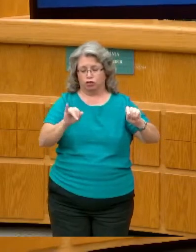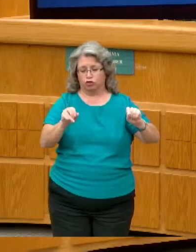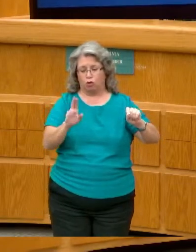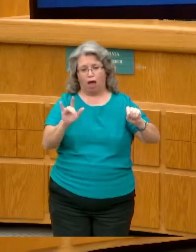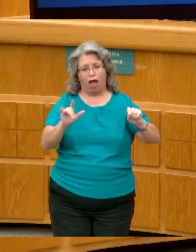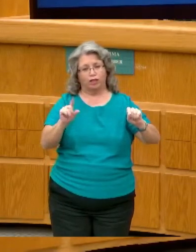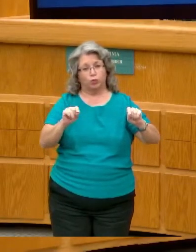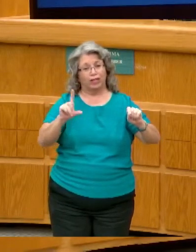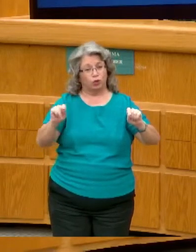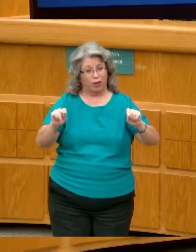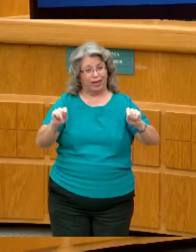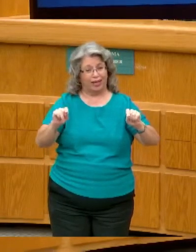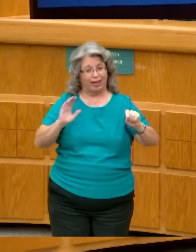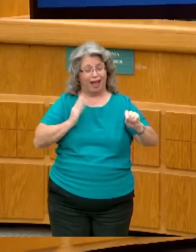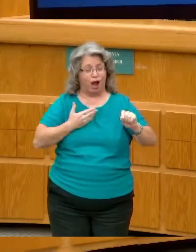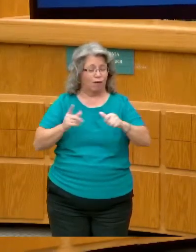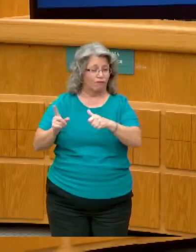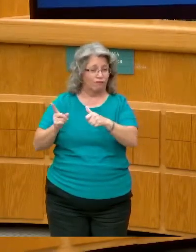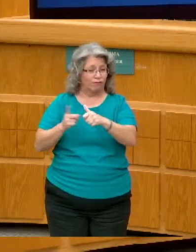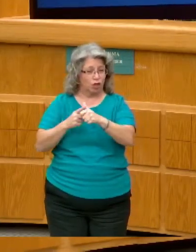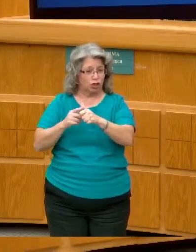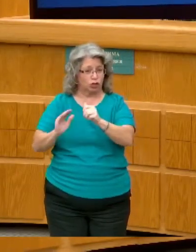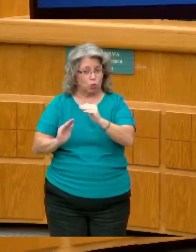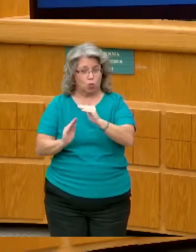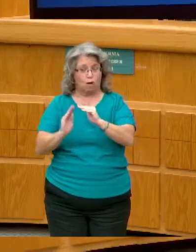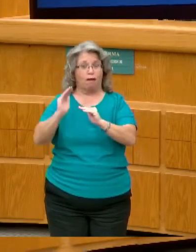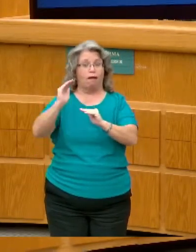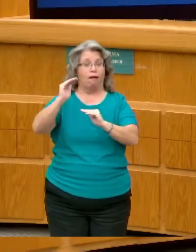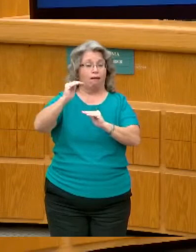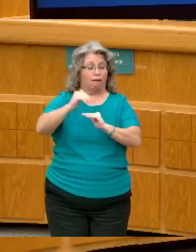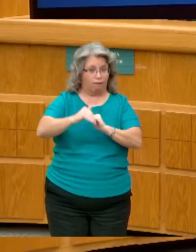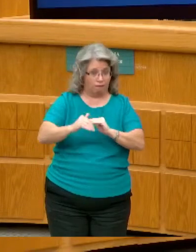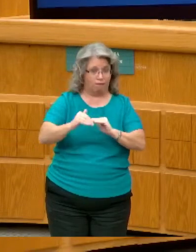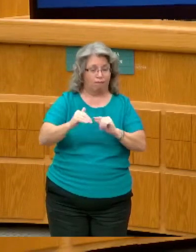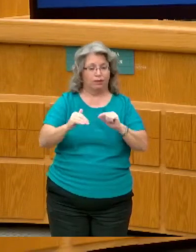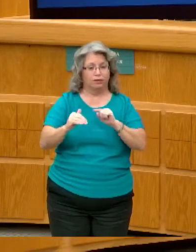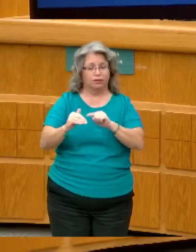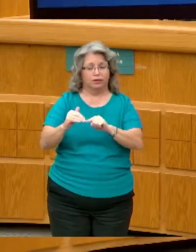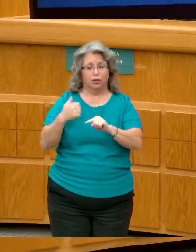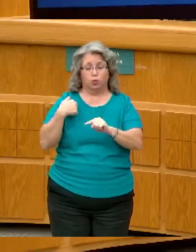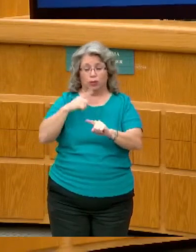had our first summer wave, we were testing